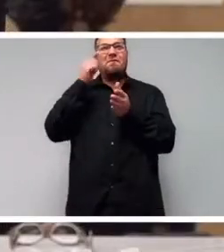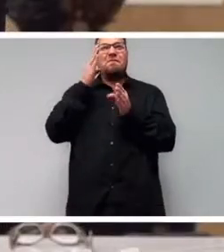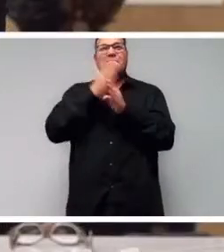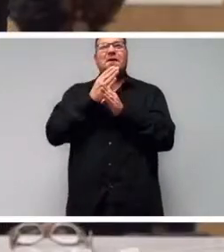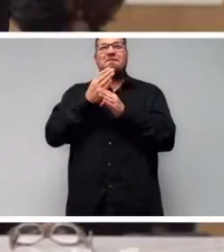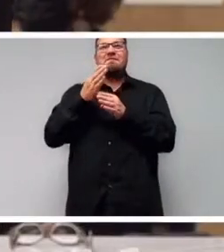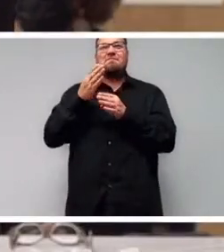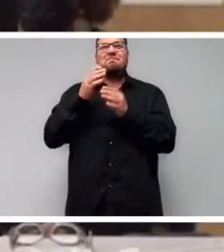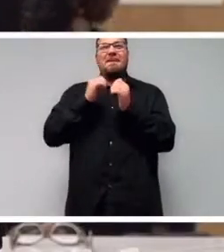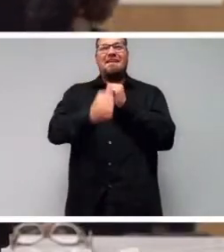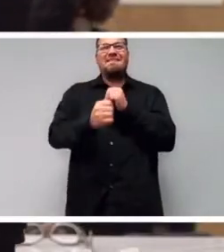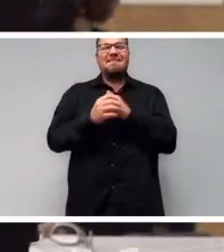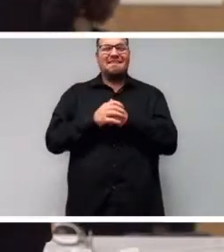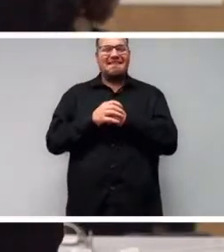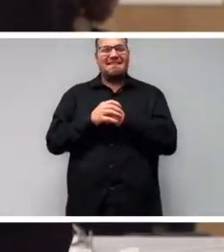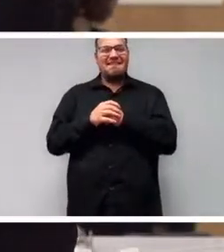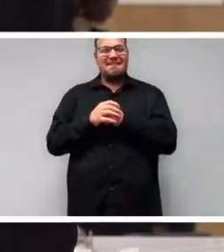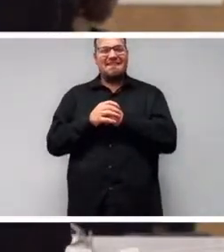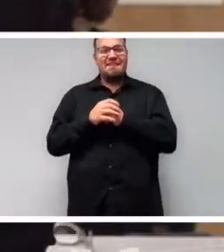Let's do that tonight.